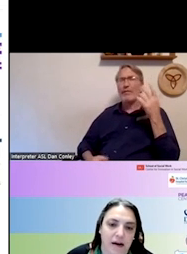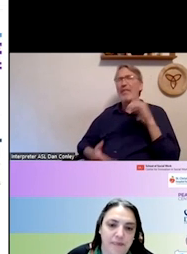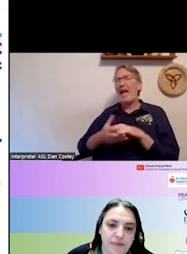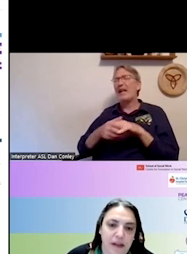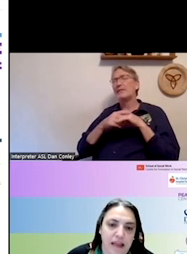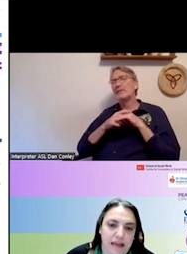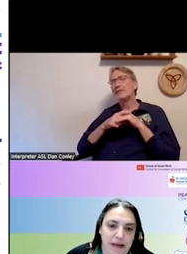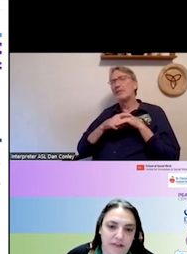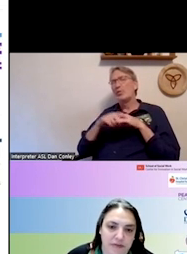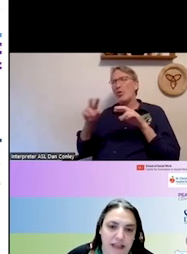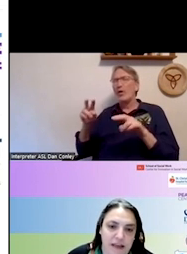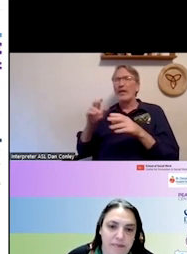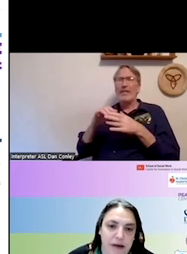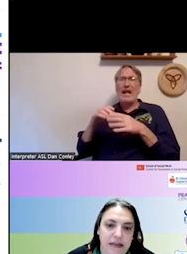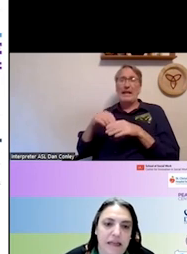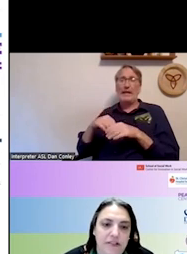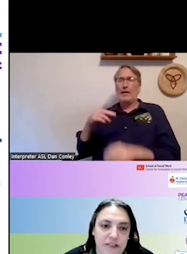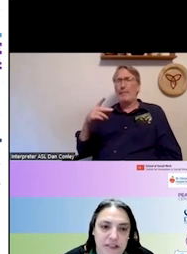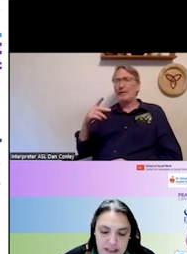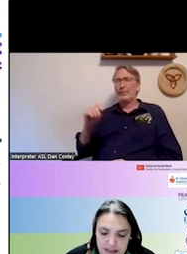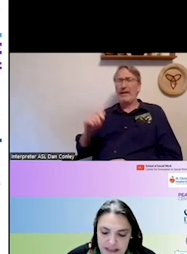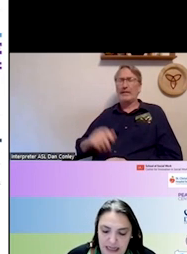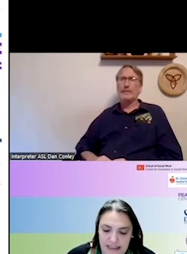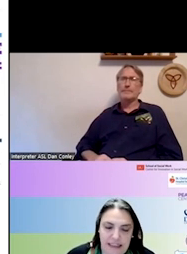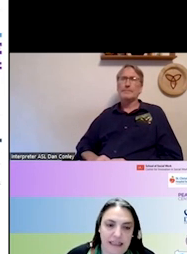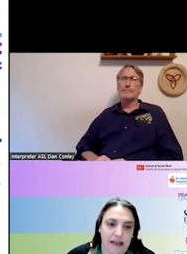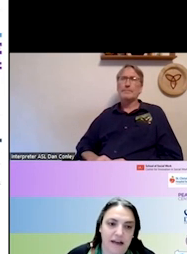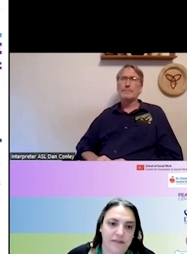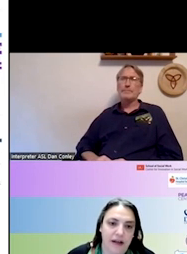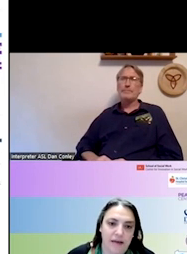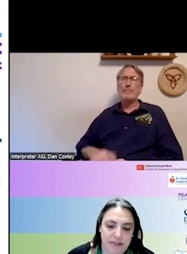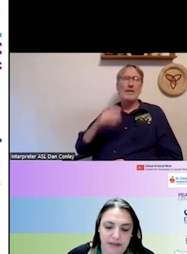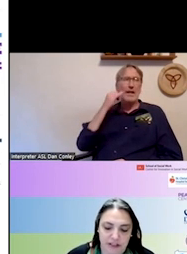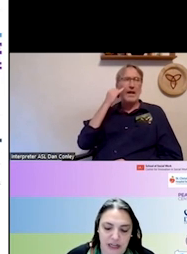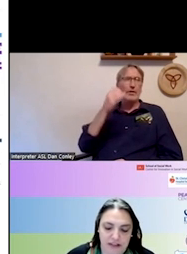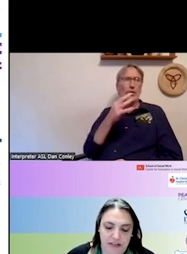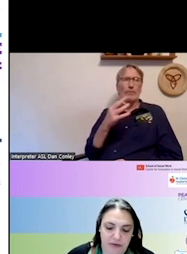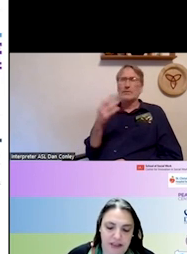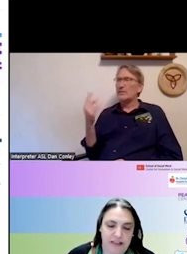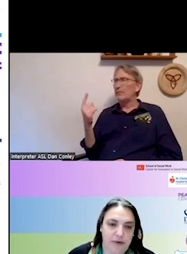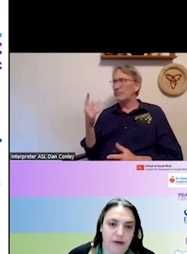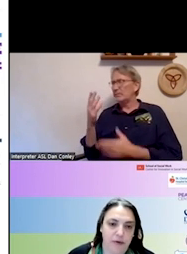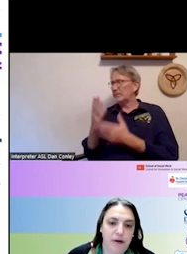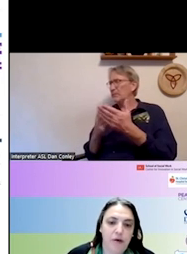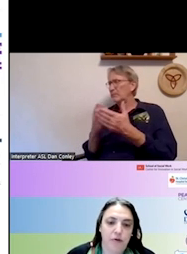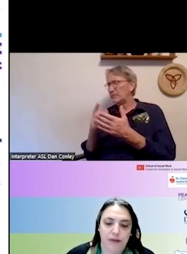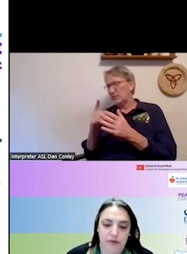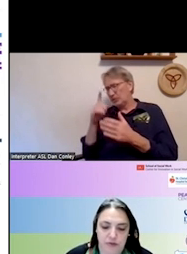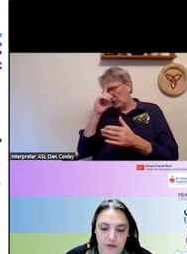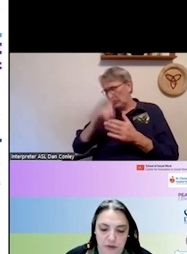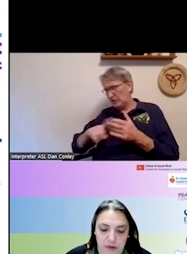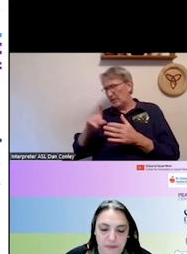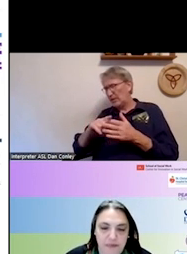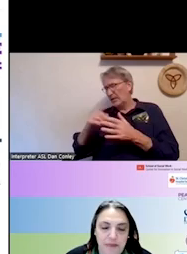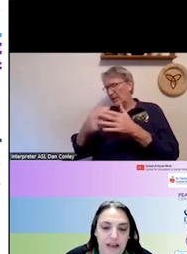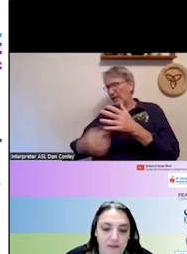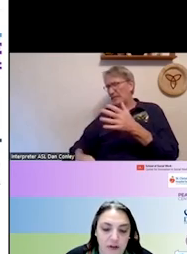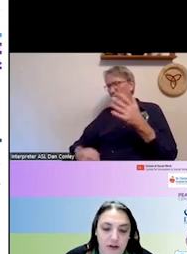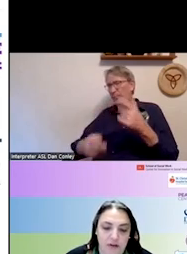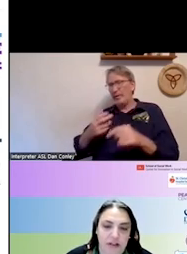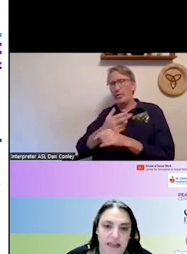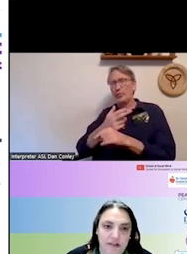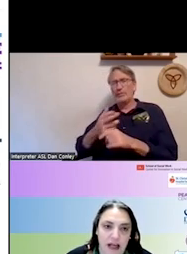at in Pennsylvania. But just this idea of some of these checklists are things that we hope will be useful to you.